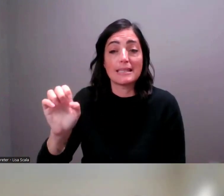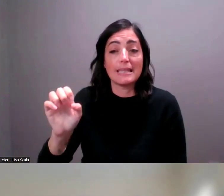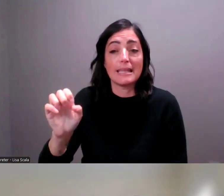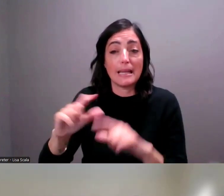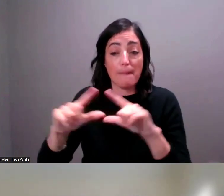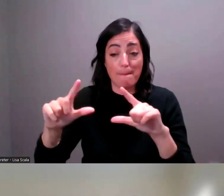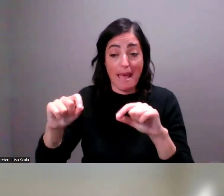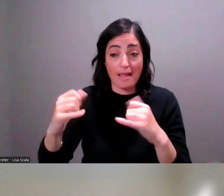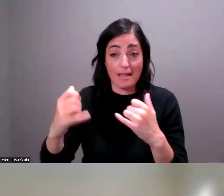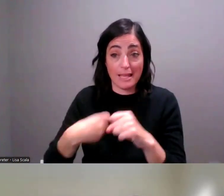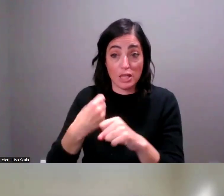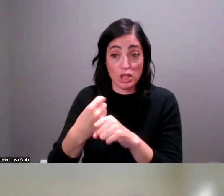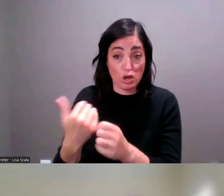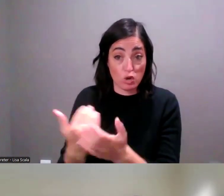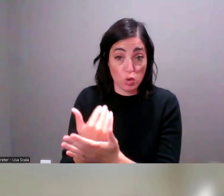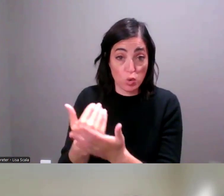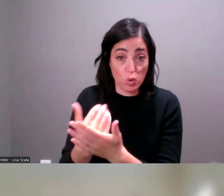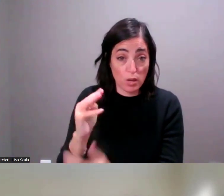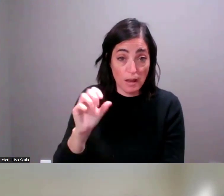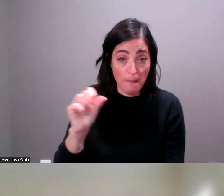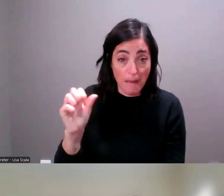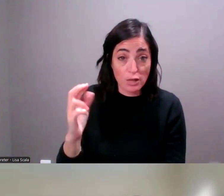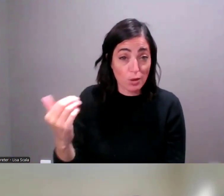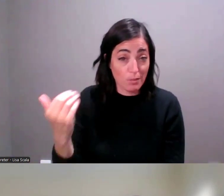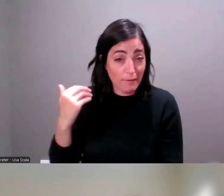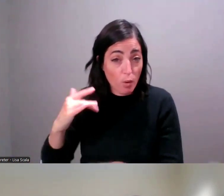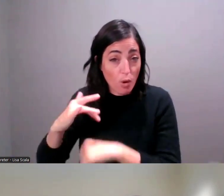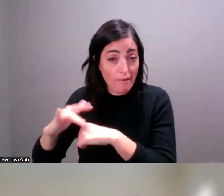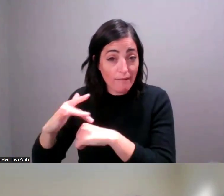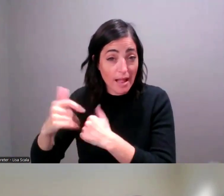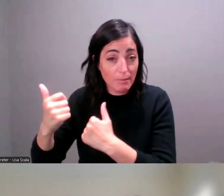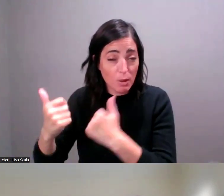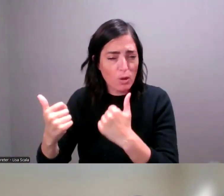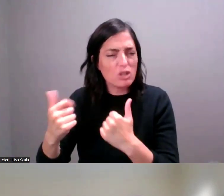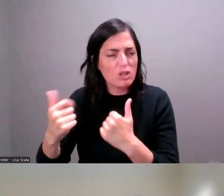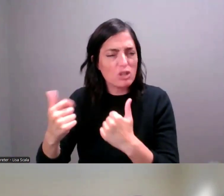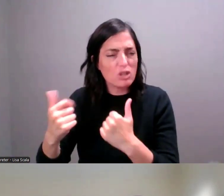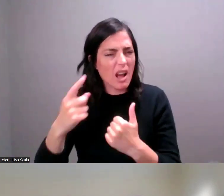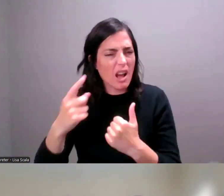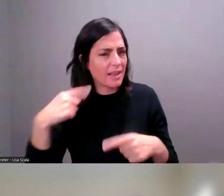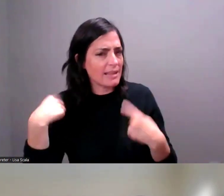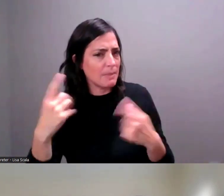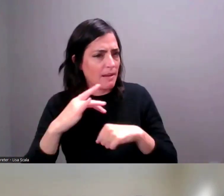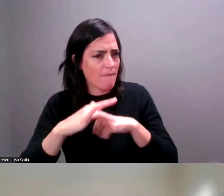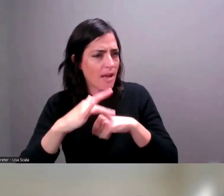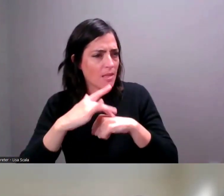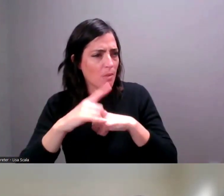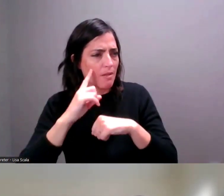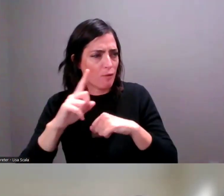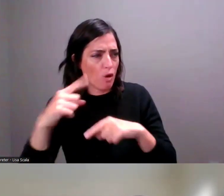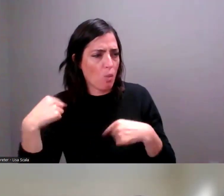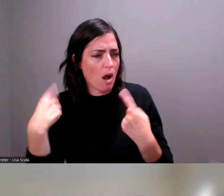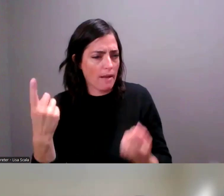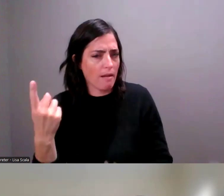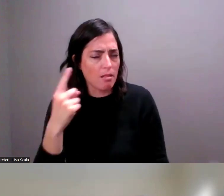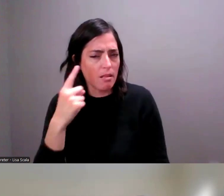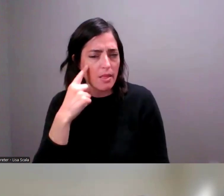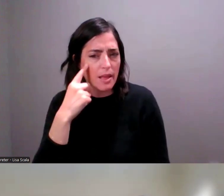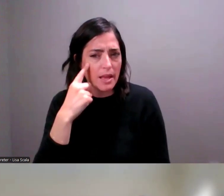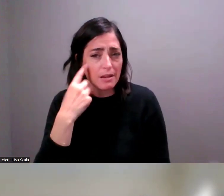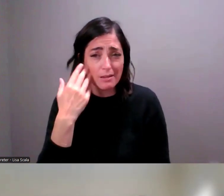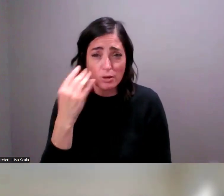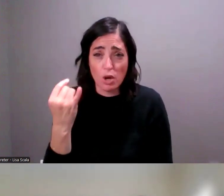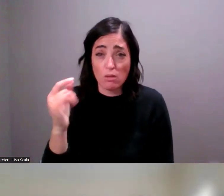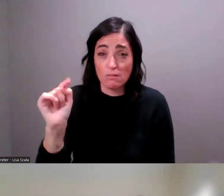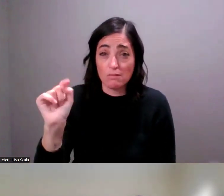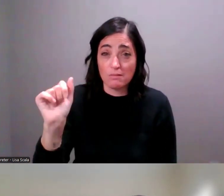it previously been available? I believe it's been available for a while. I don't know